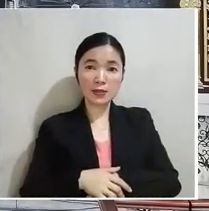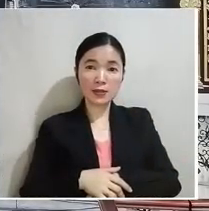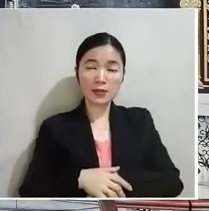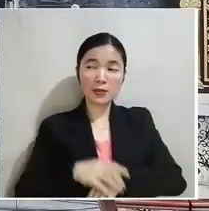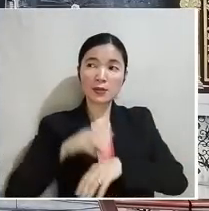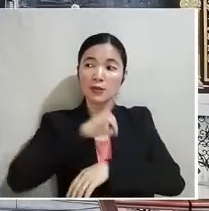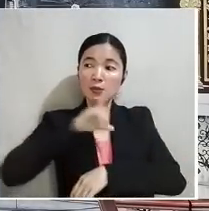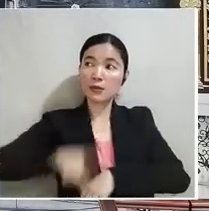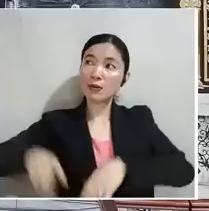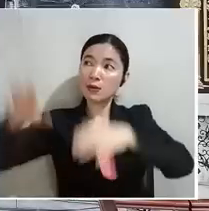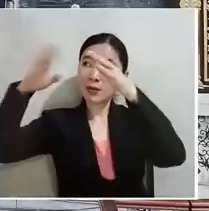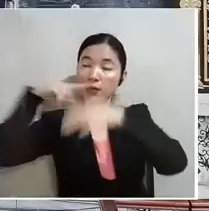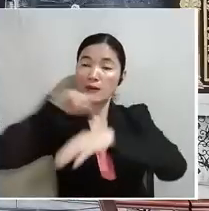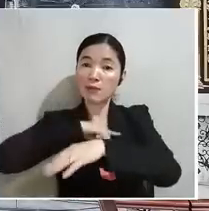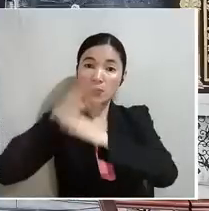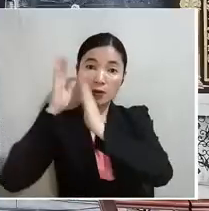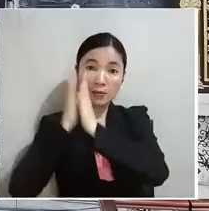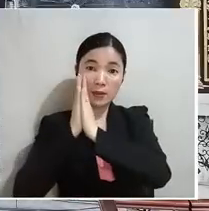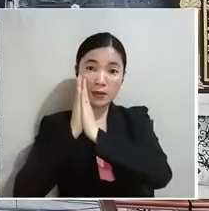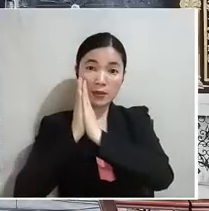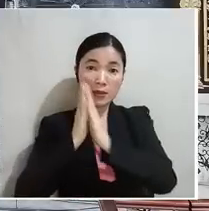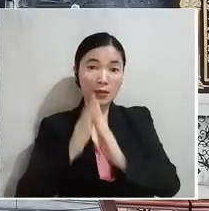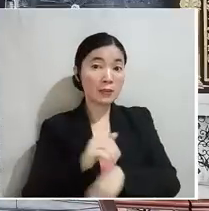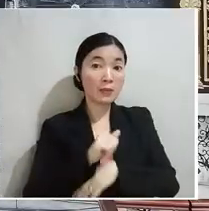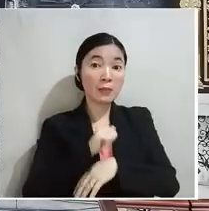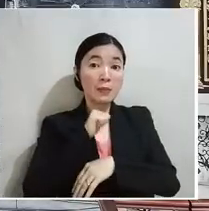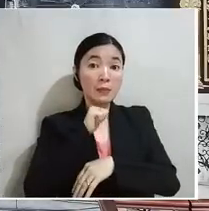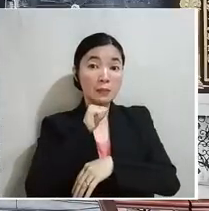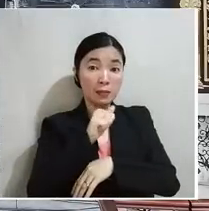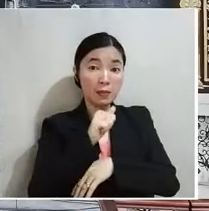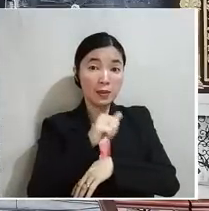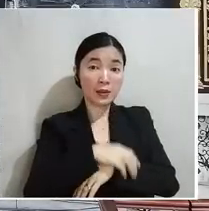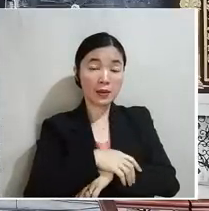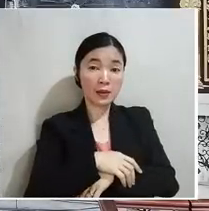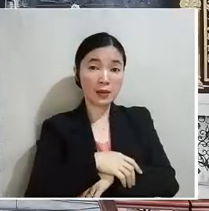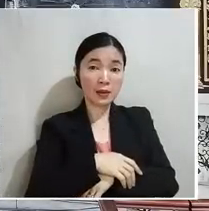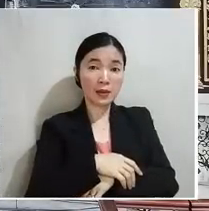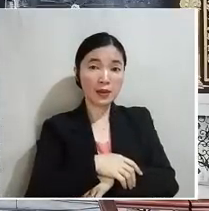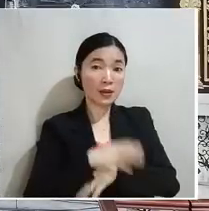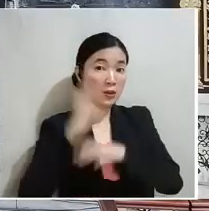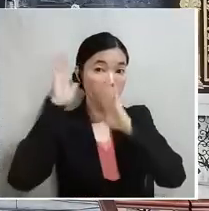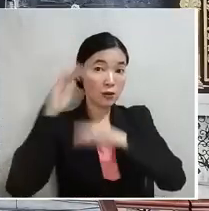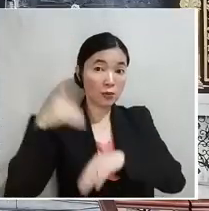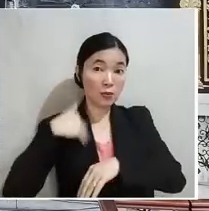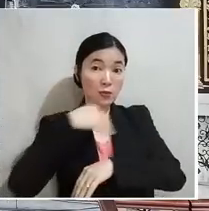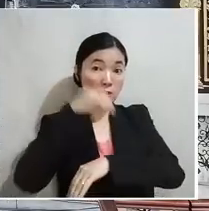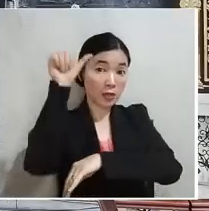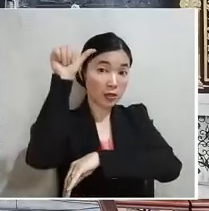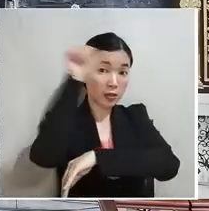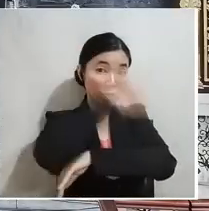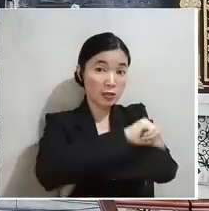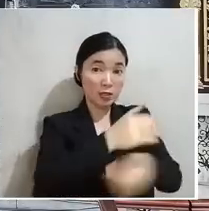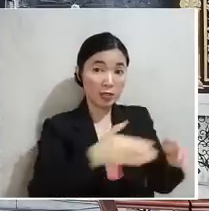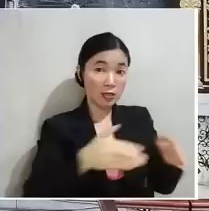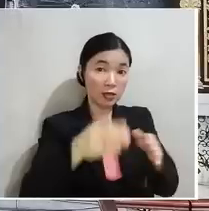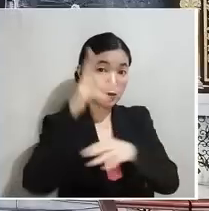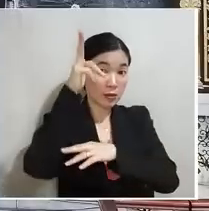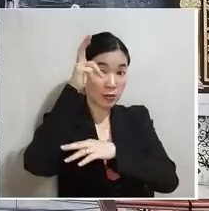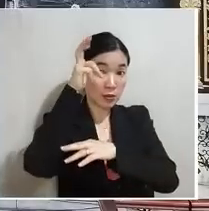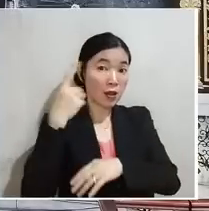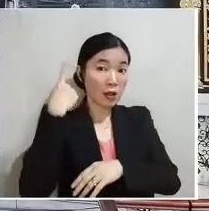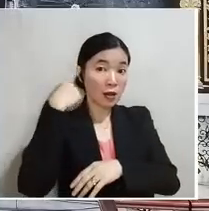prayer. May we reject the ways of Judas, who betrayed Jesus for 30 pieces of